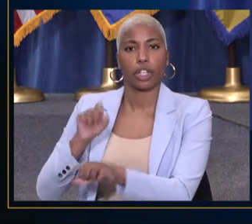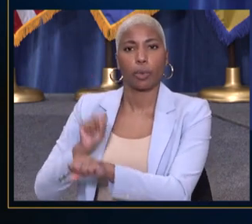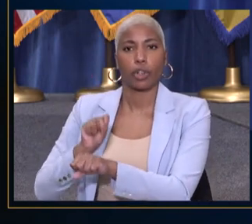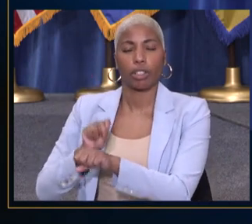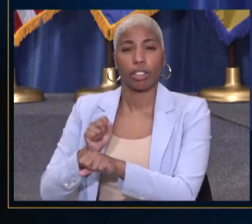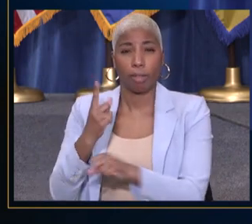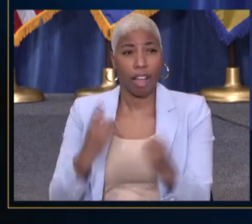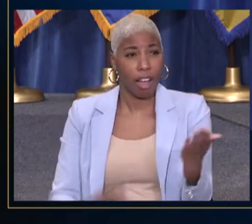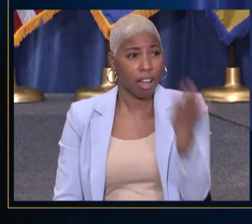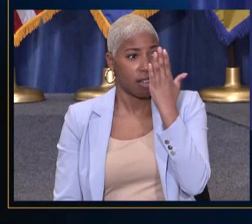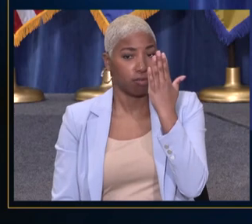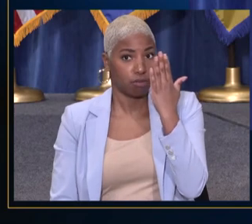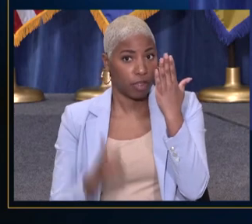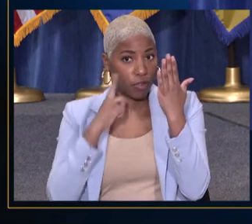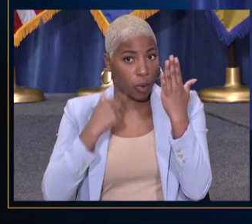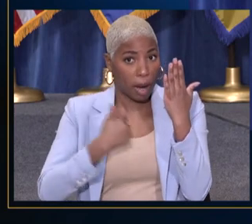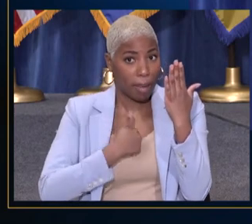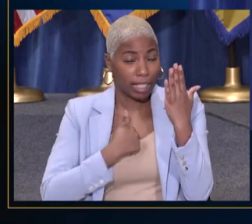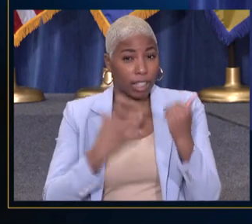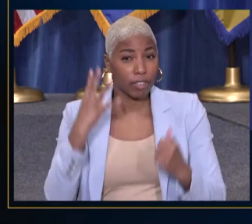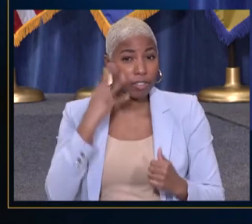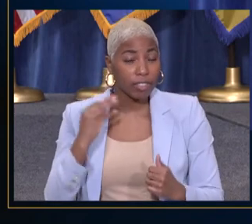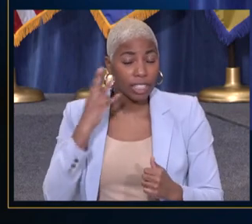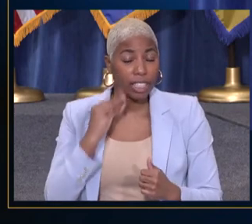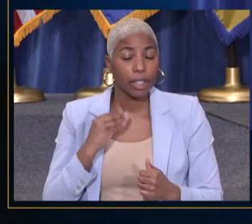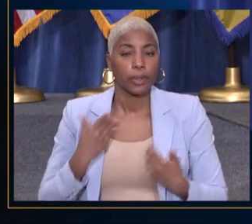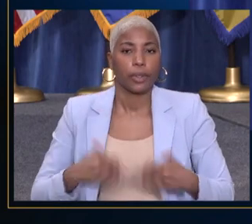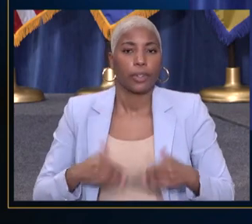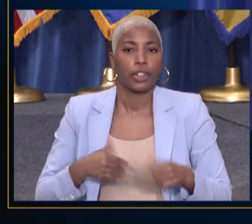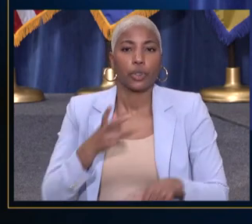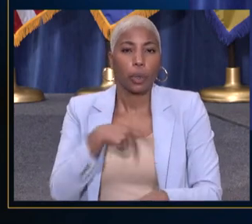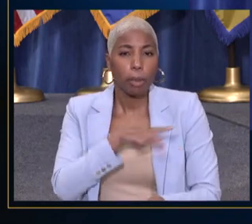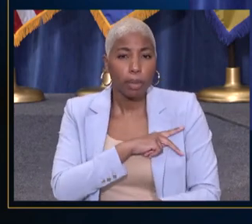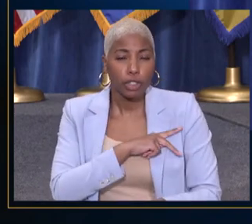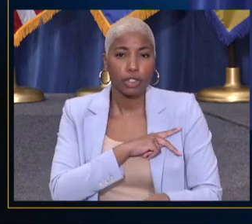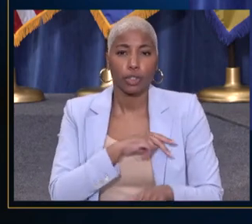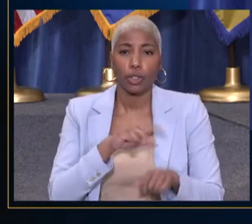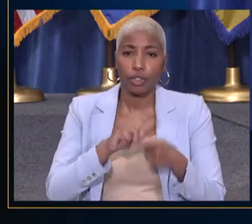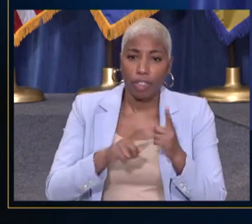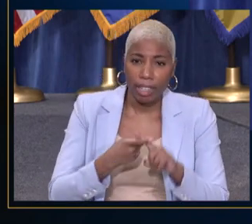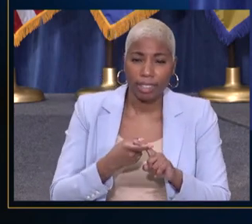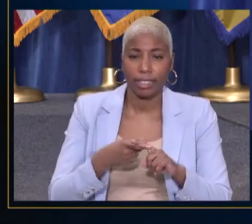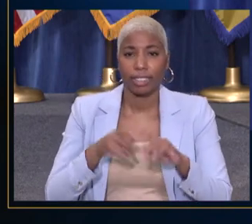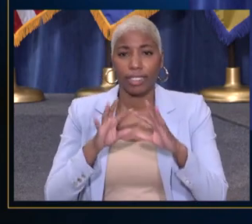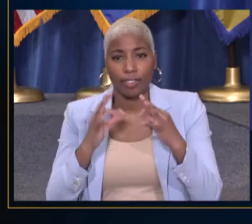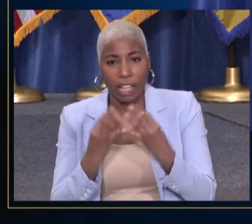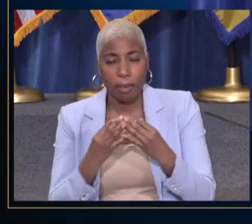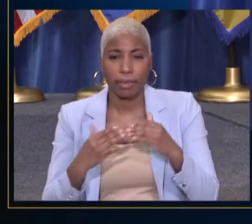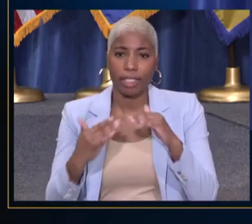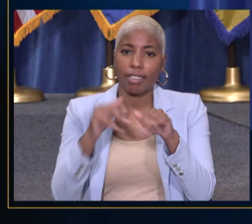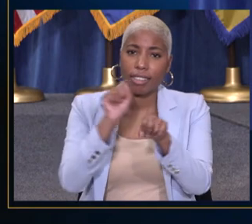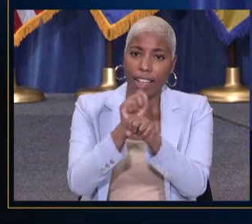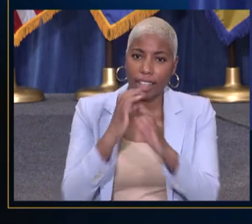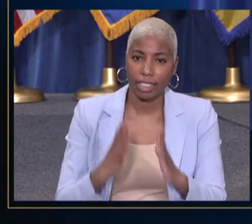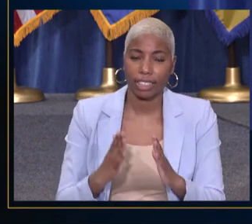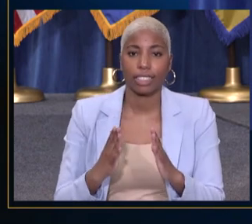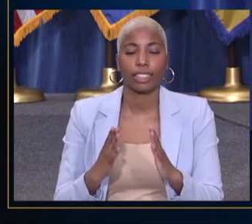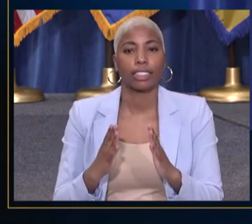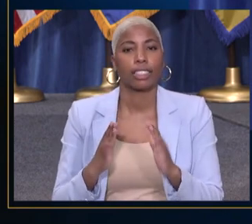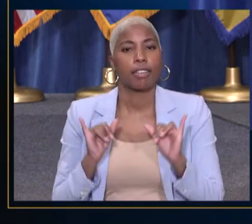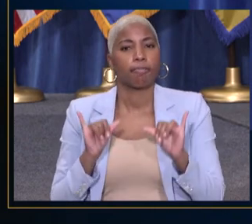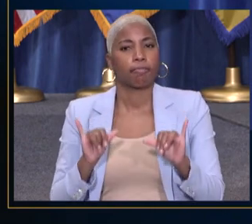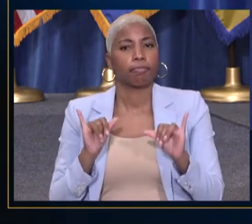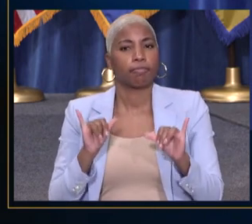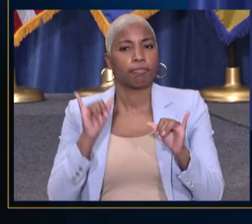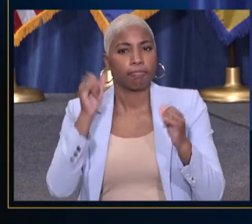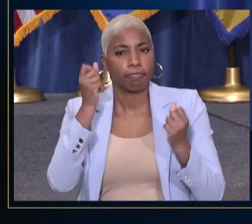when it really hits home for your personally, your family, your friends, your colleagues, and you start to truly